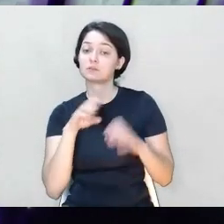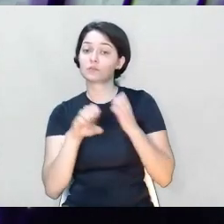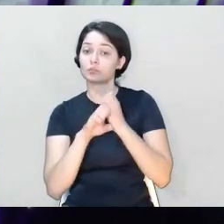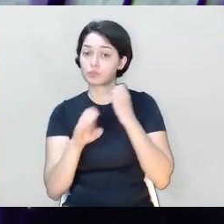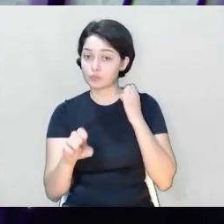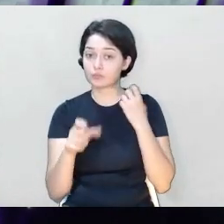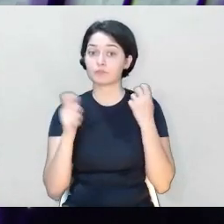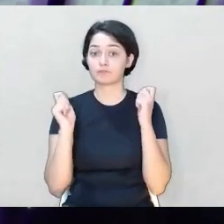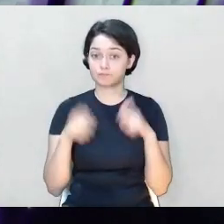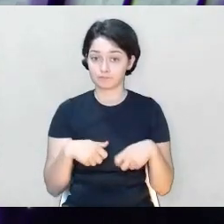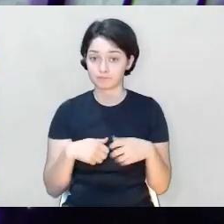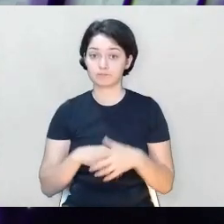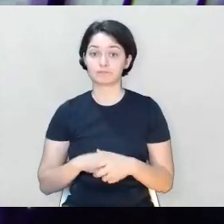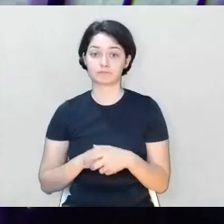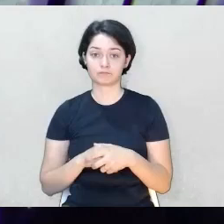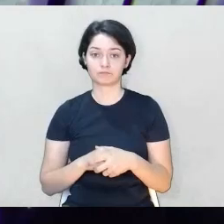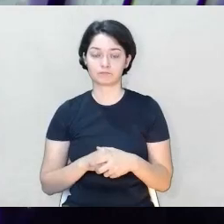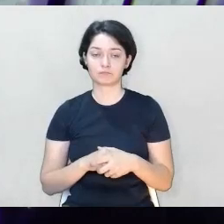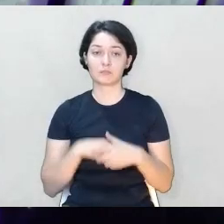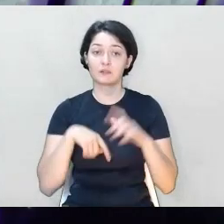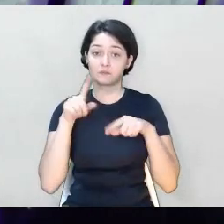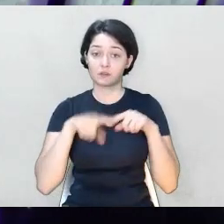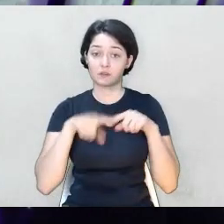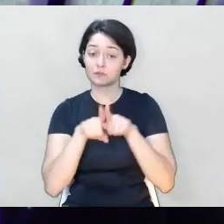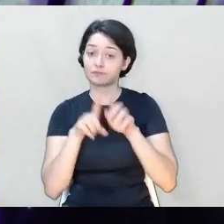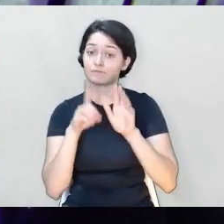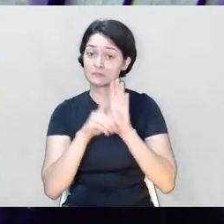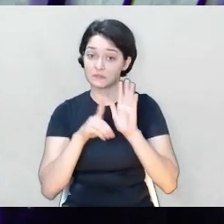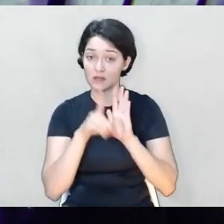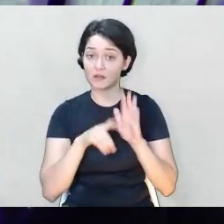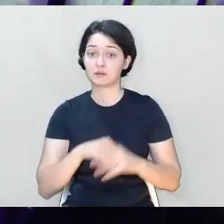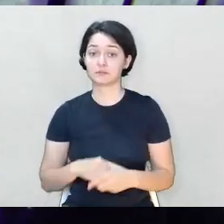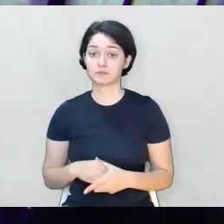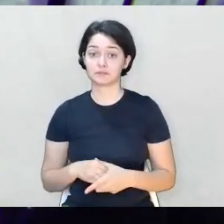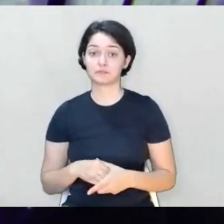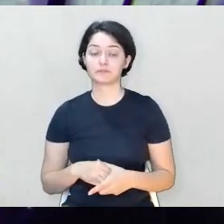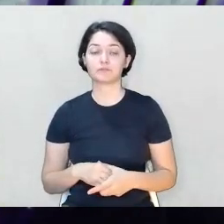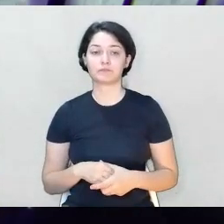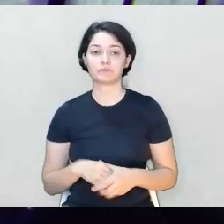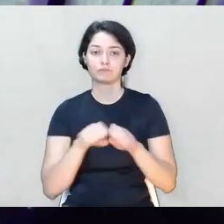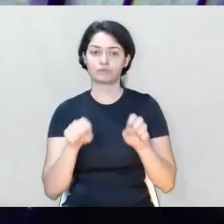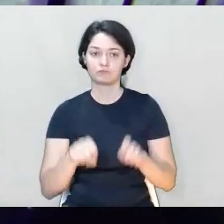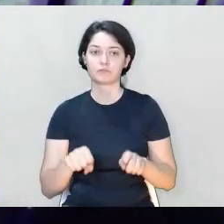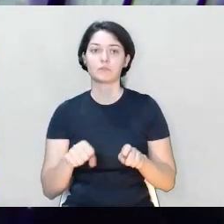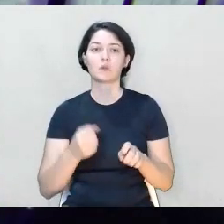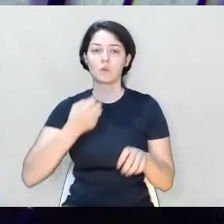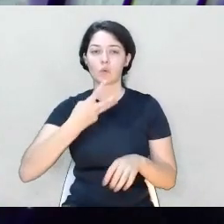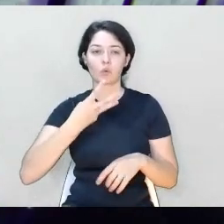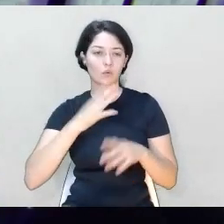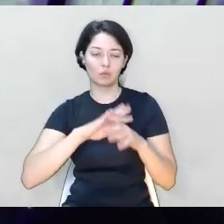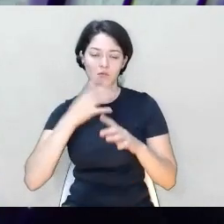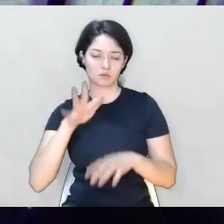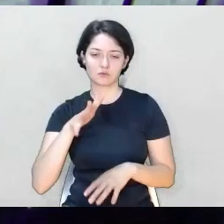modular architecture to support the tool, and a design system, which makes a lot of difference. We have up